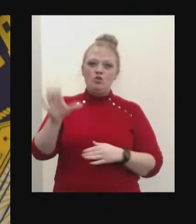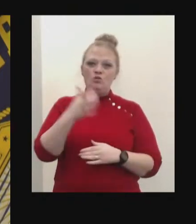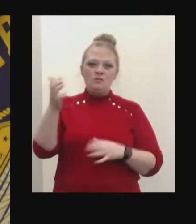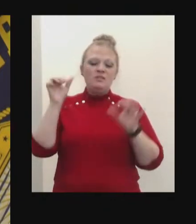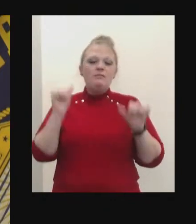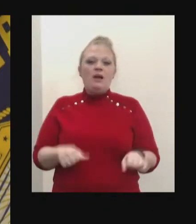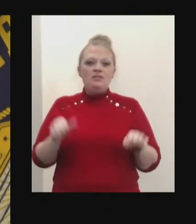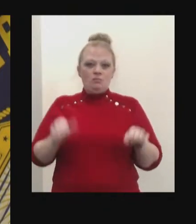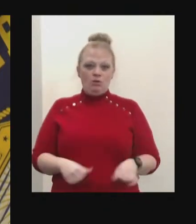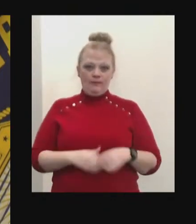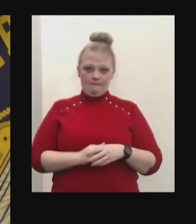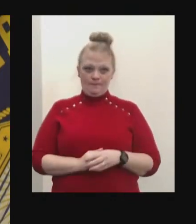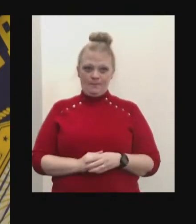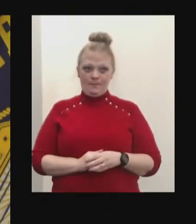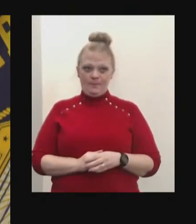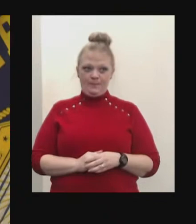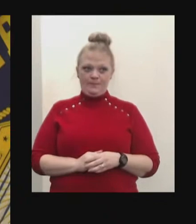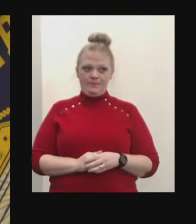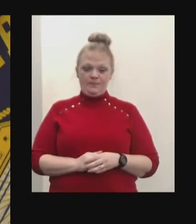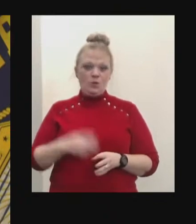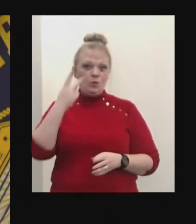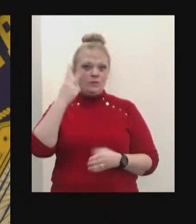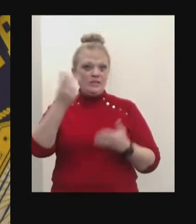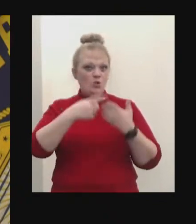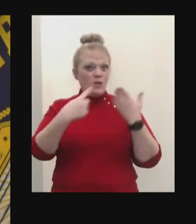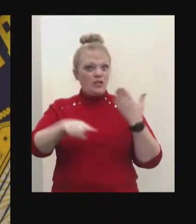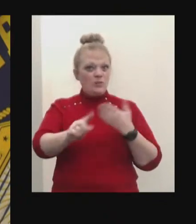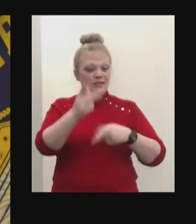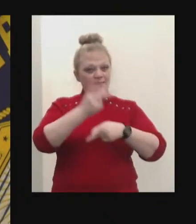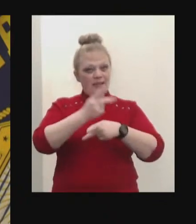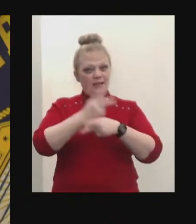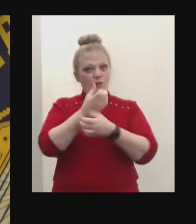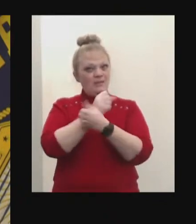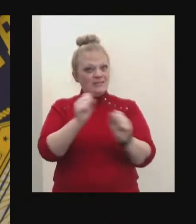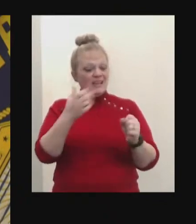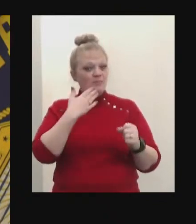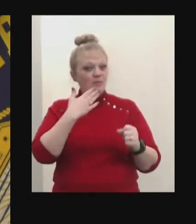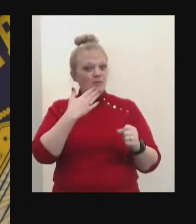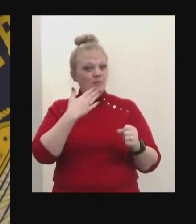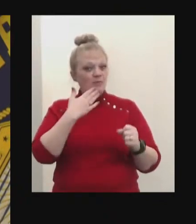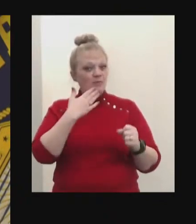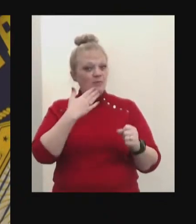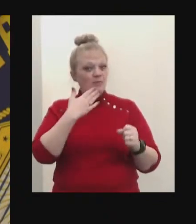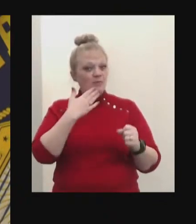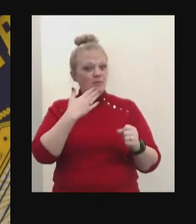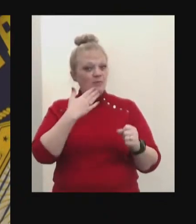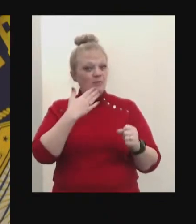And then see you next week. Take care, be safe and well, and Merry Christmas to